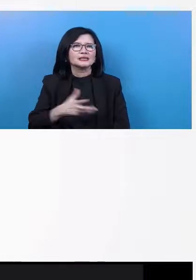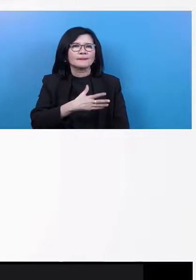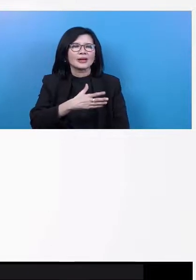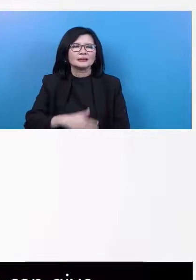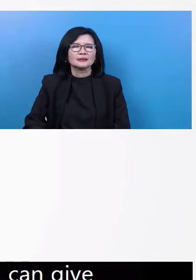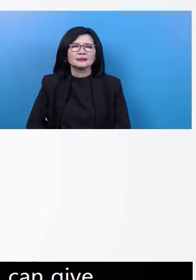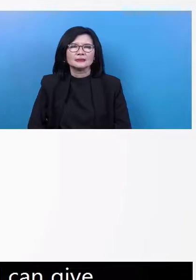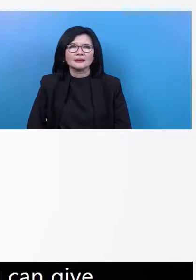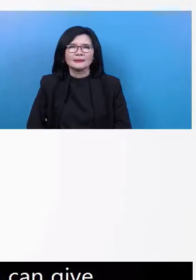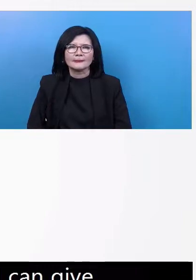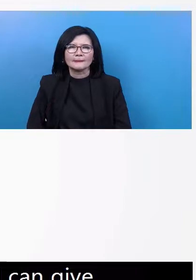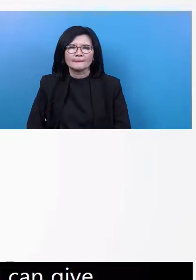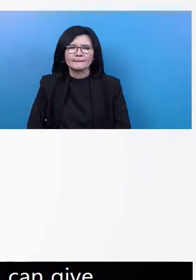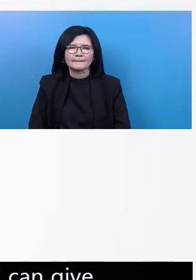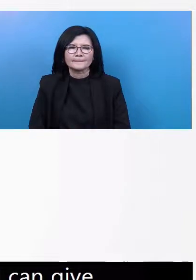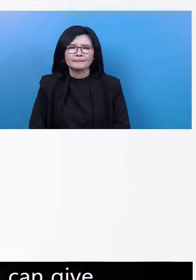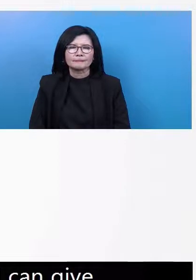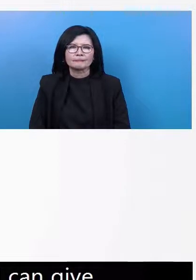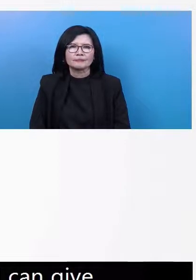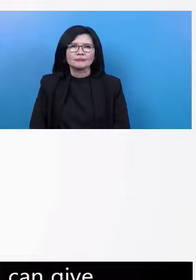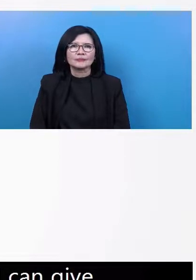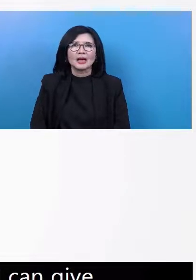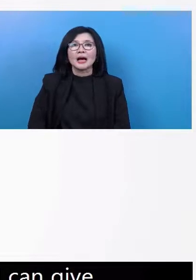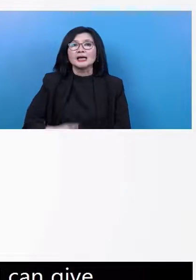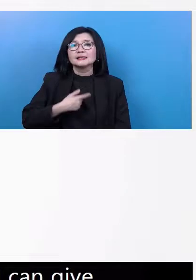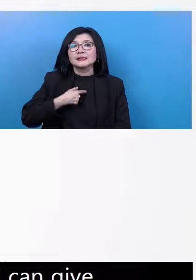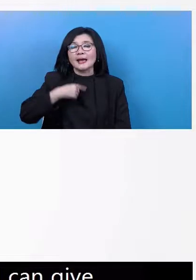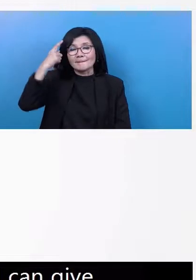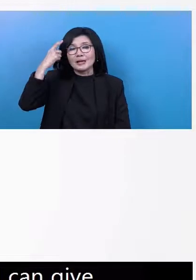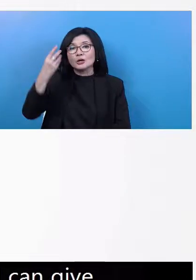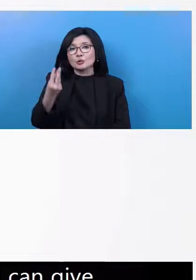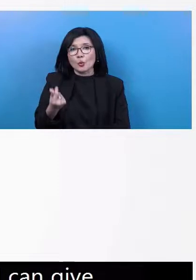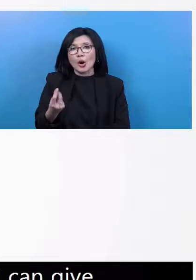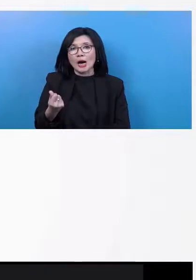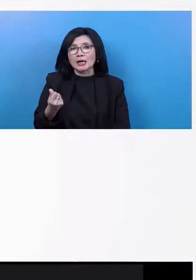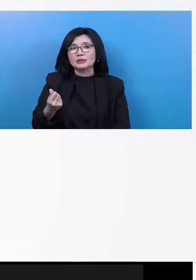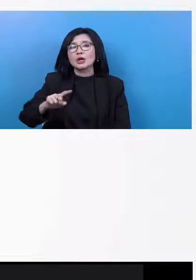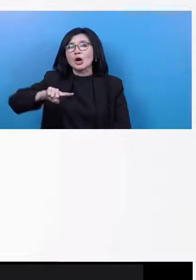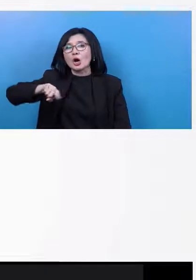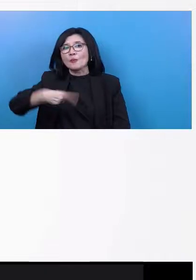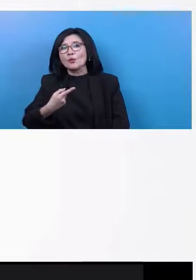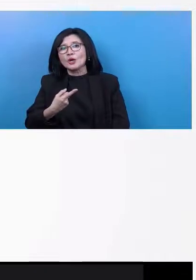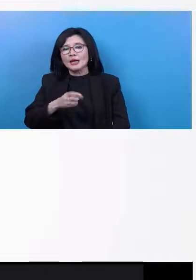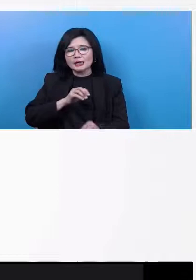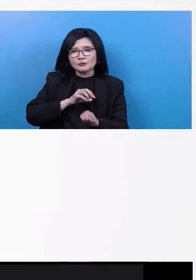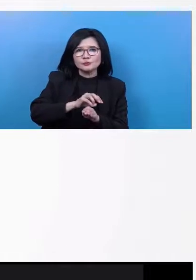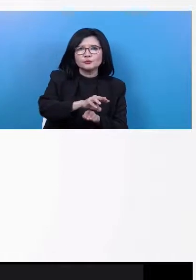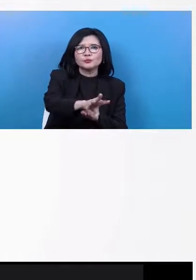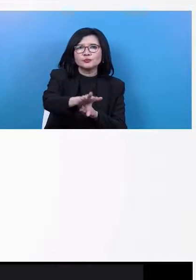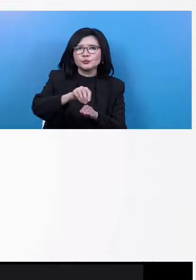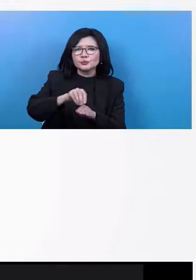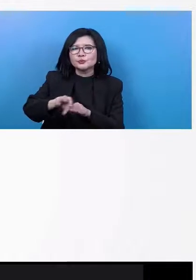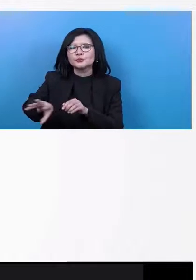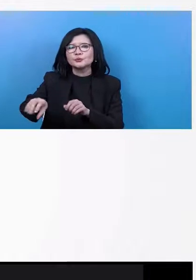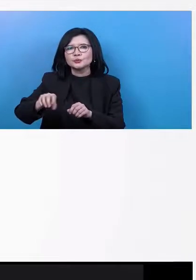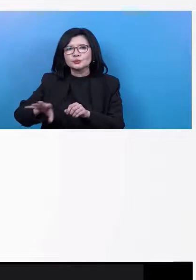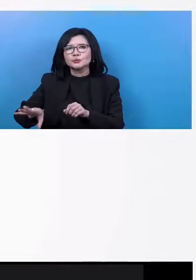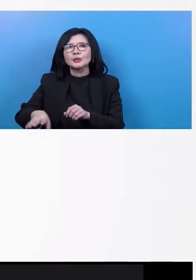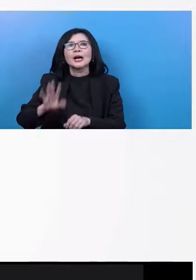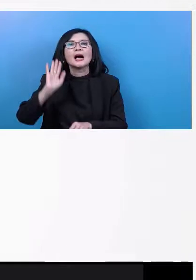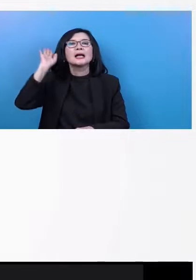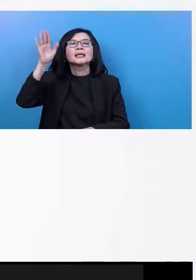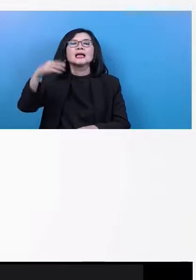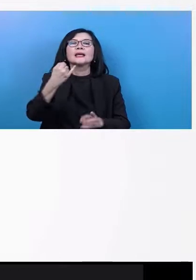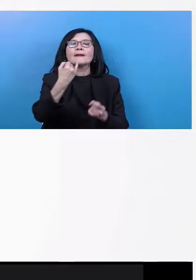year. So I do think the money is starting to come through, because at the end of the day, if insurers can make their communities